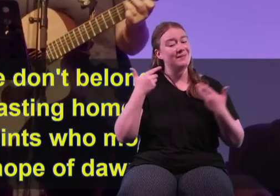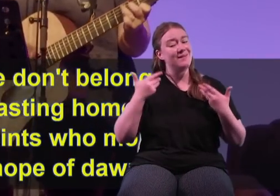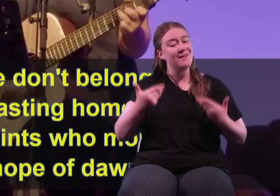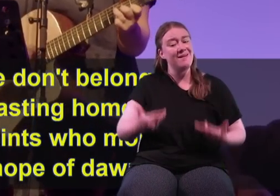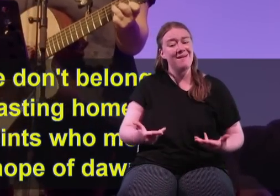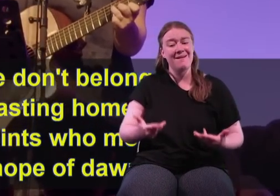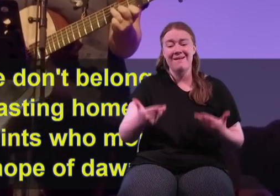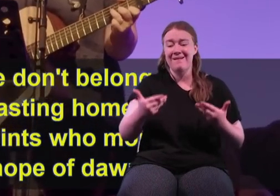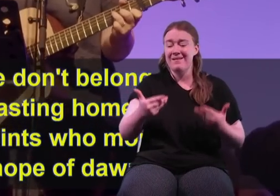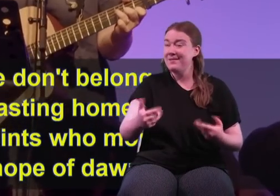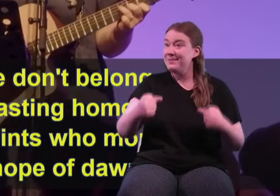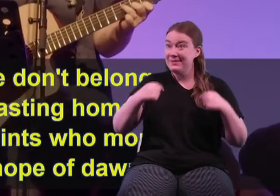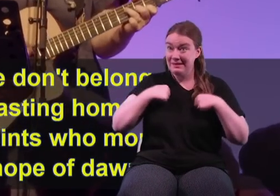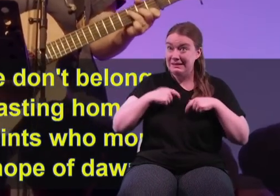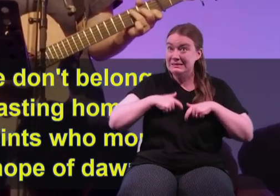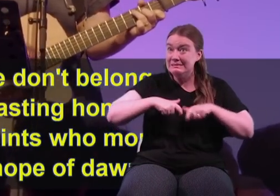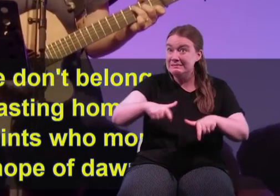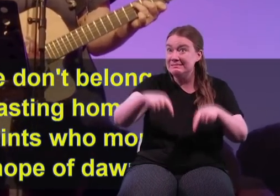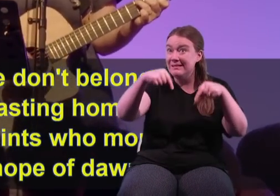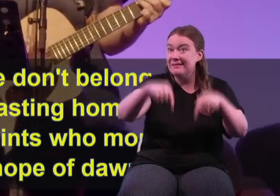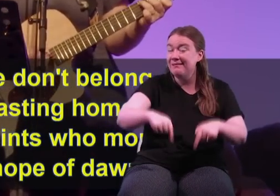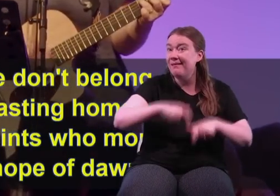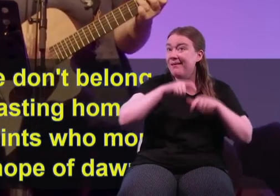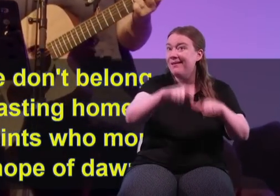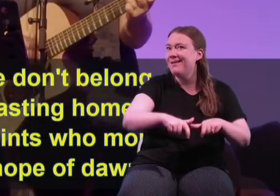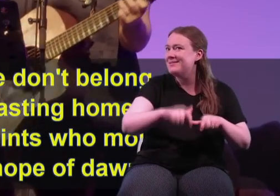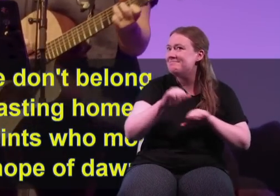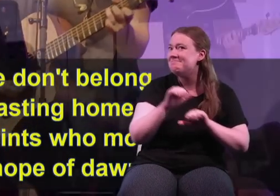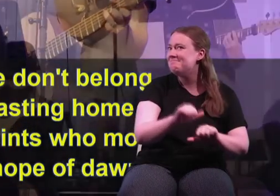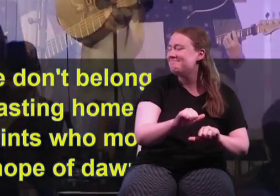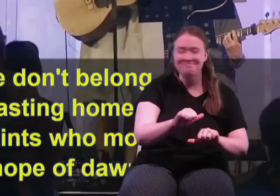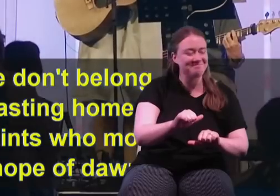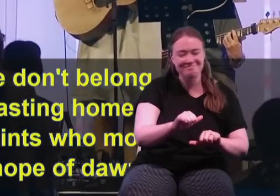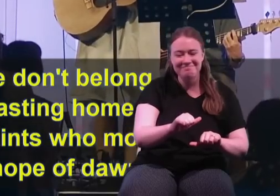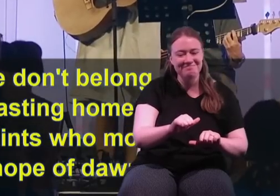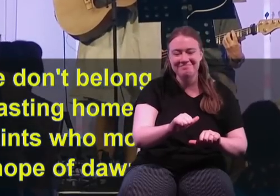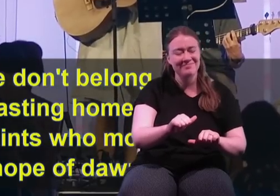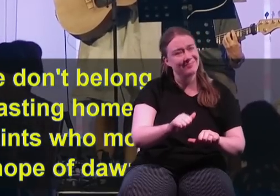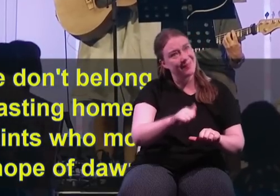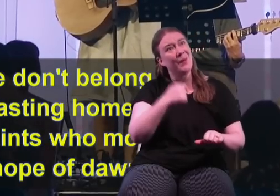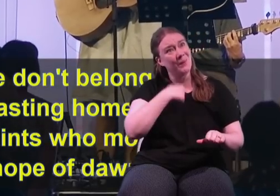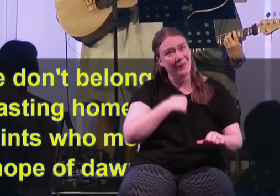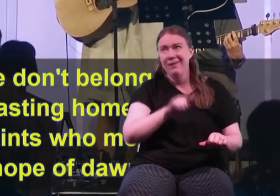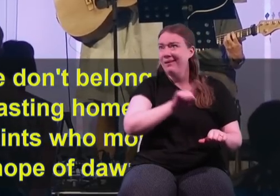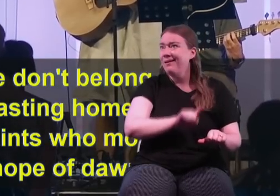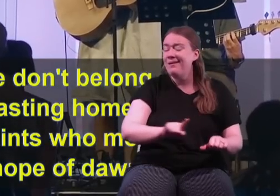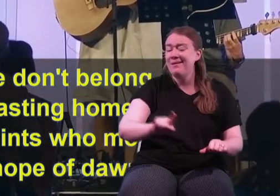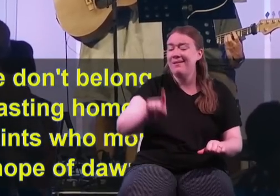journey.